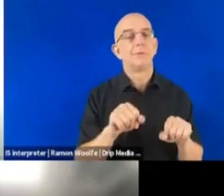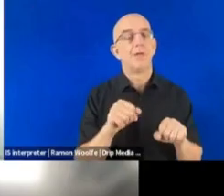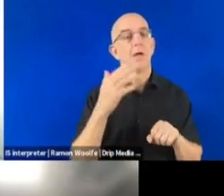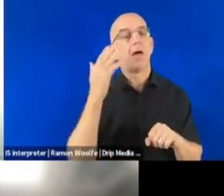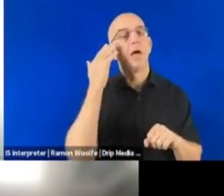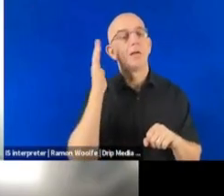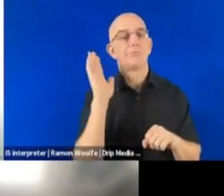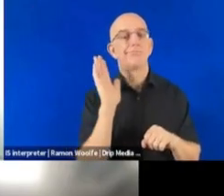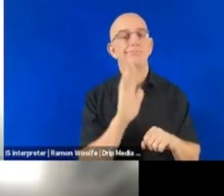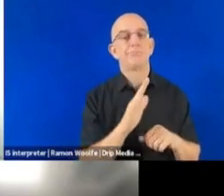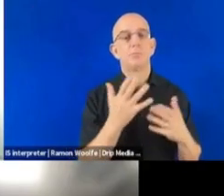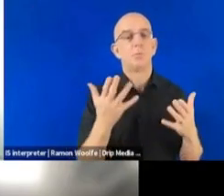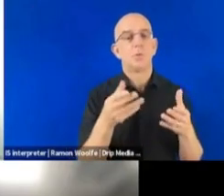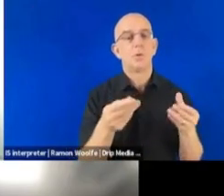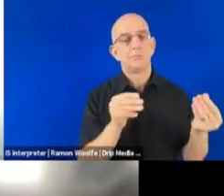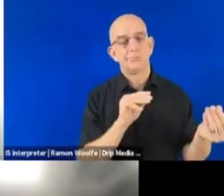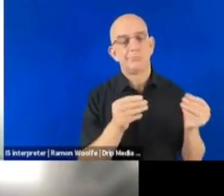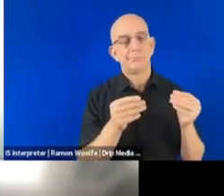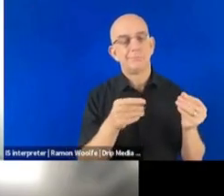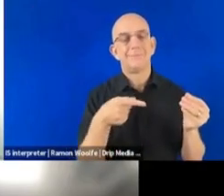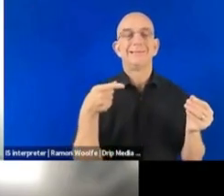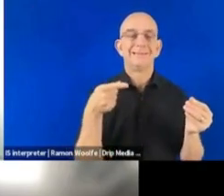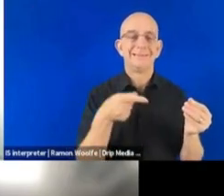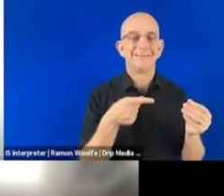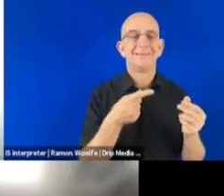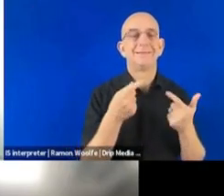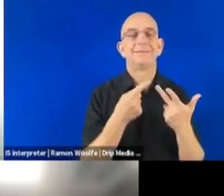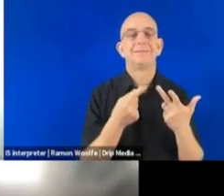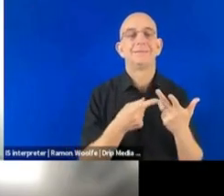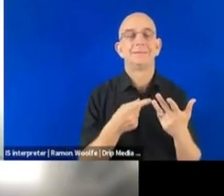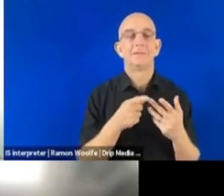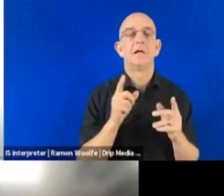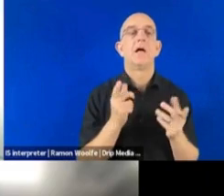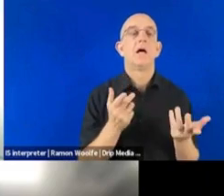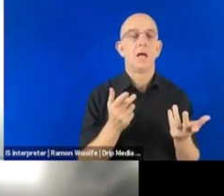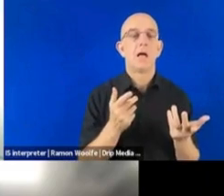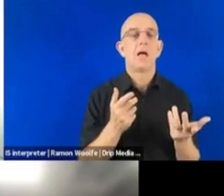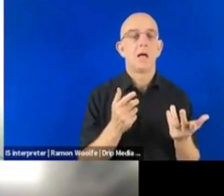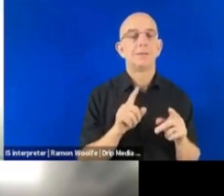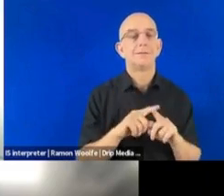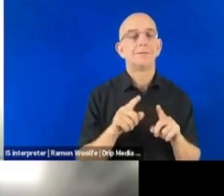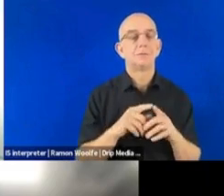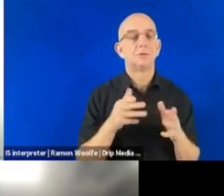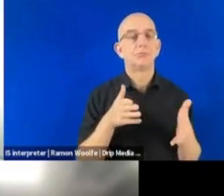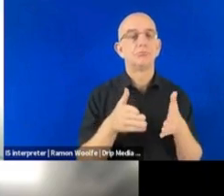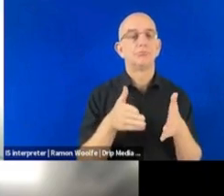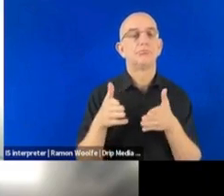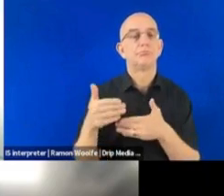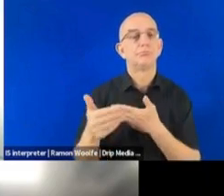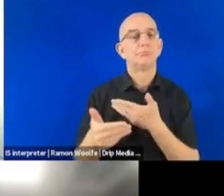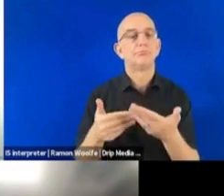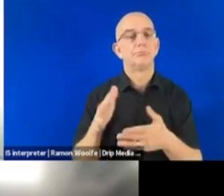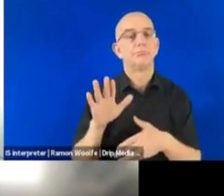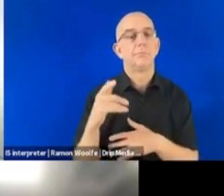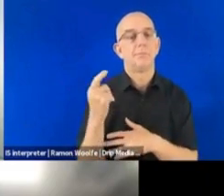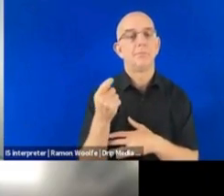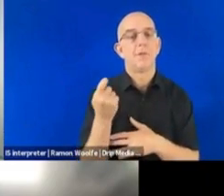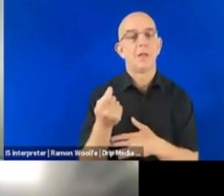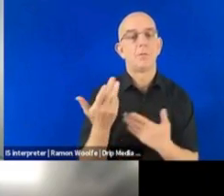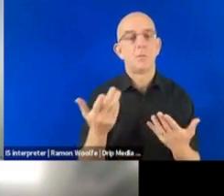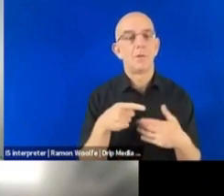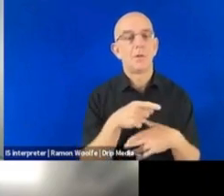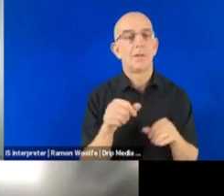government, but also strengthen their capacity to be able to design, implement, but also deliver